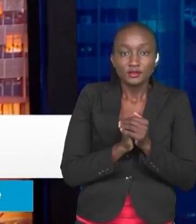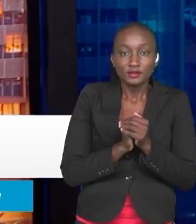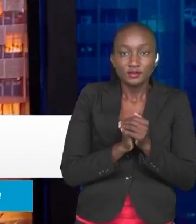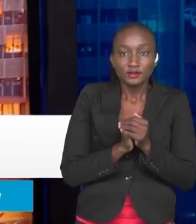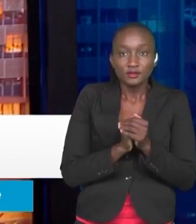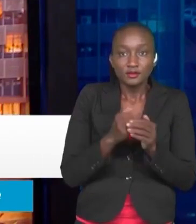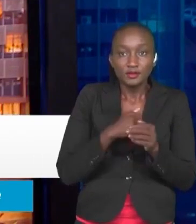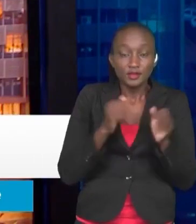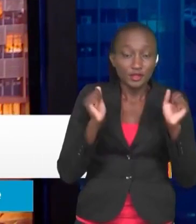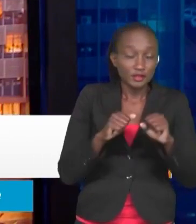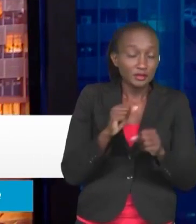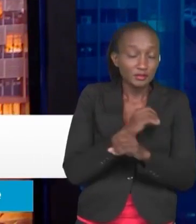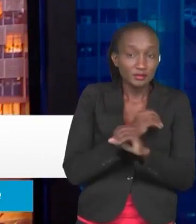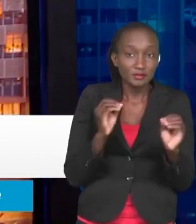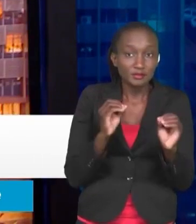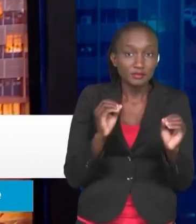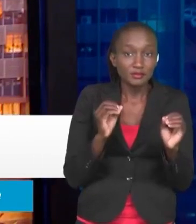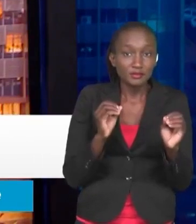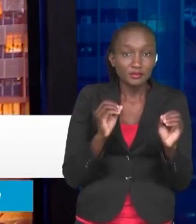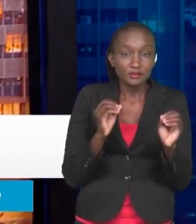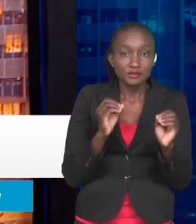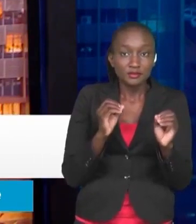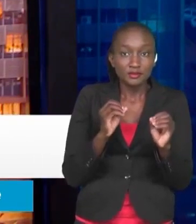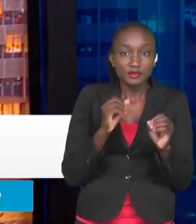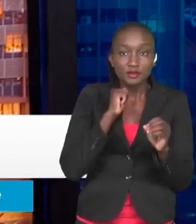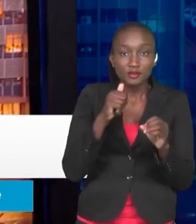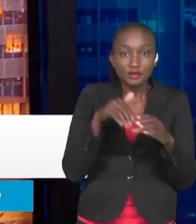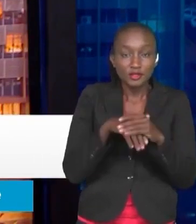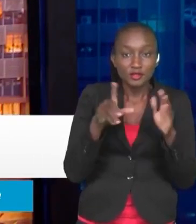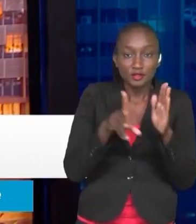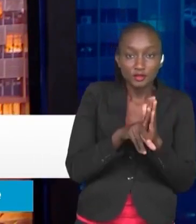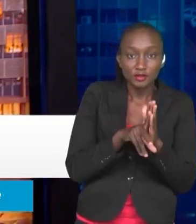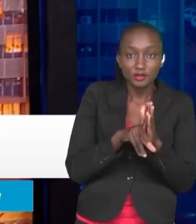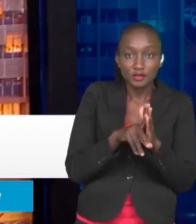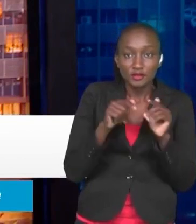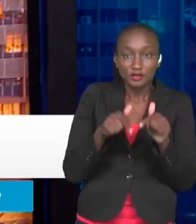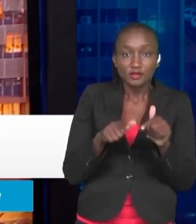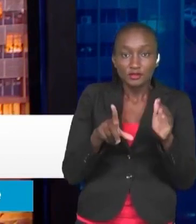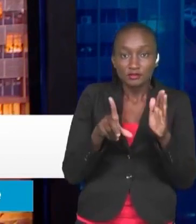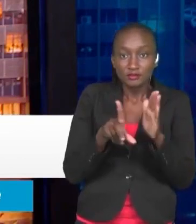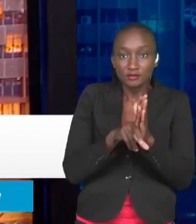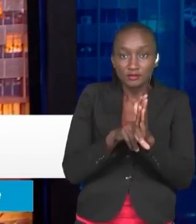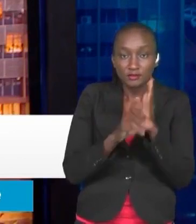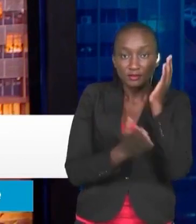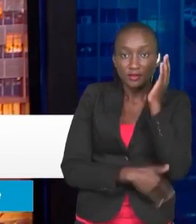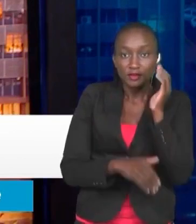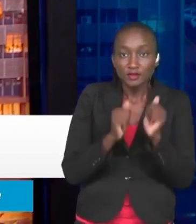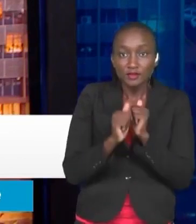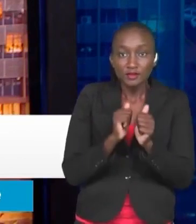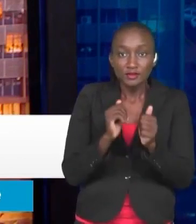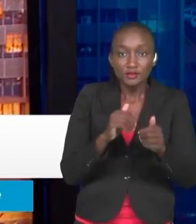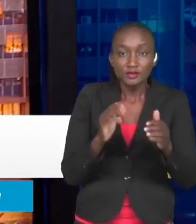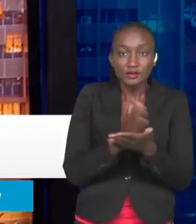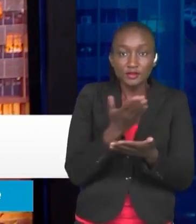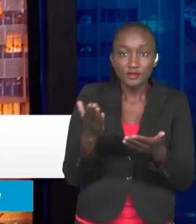I do not agree that it is not in the law. It is in the law that this is illegal. It is not something that the Chief Justice wants